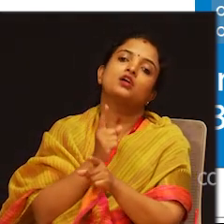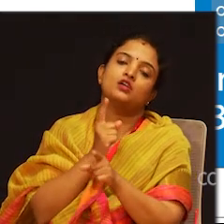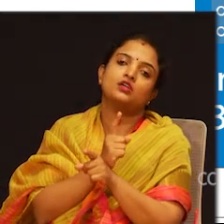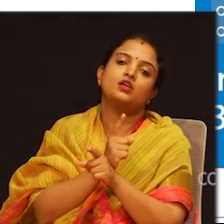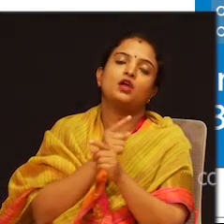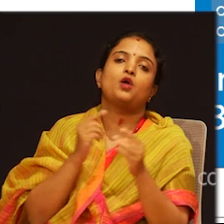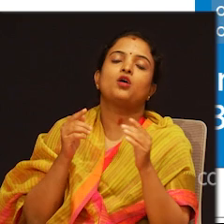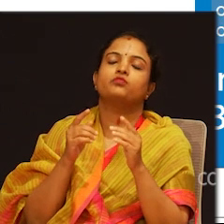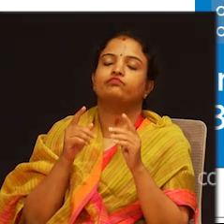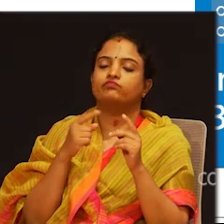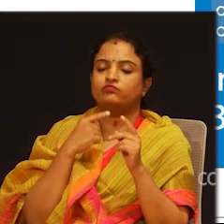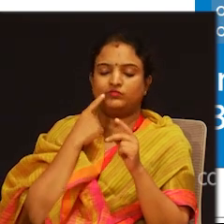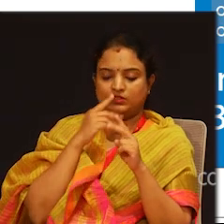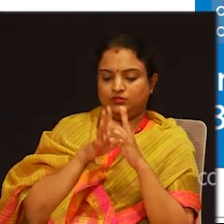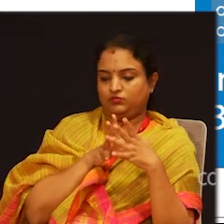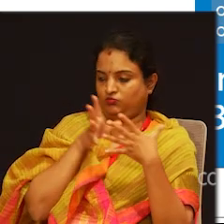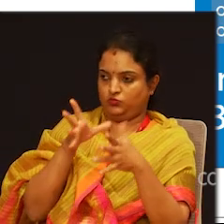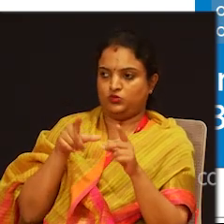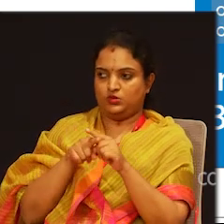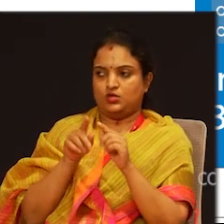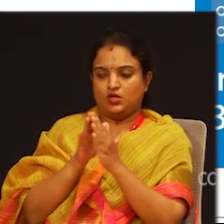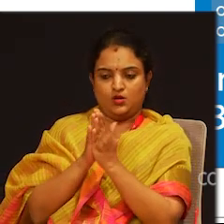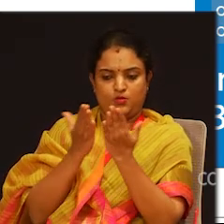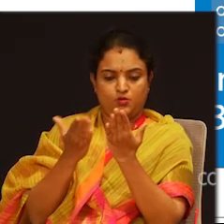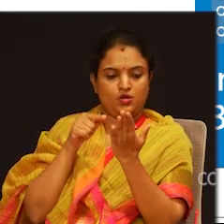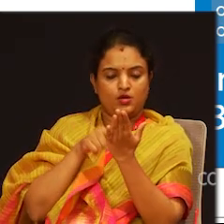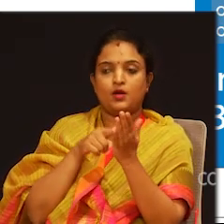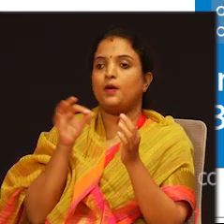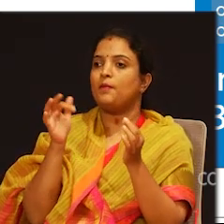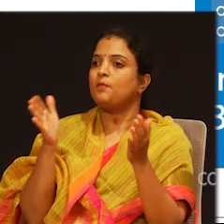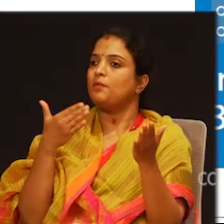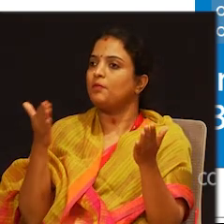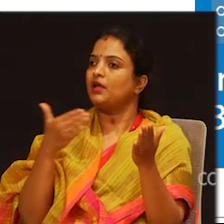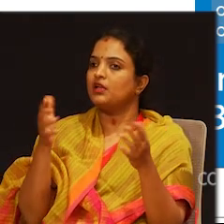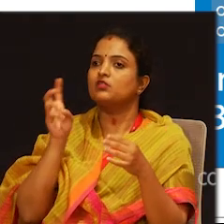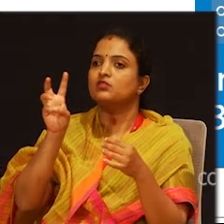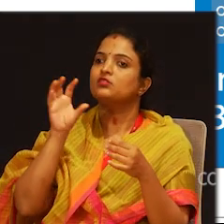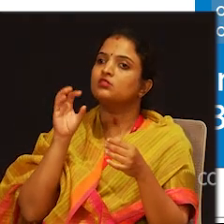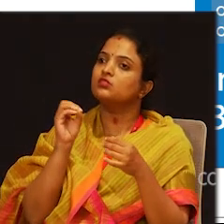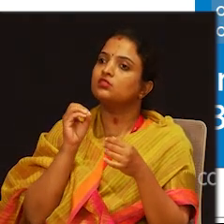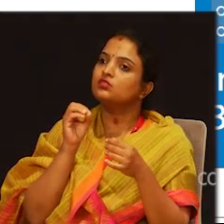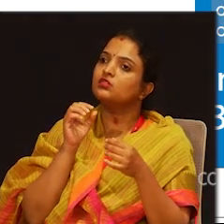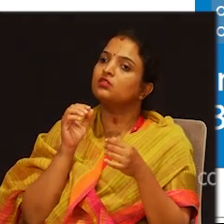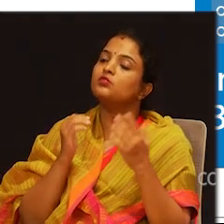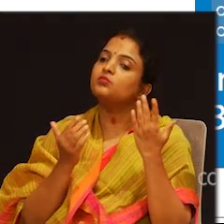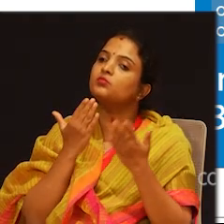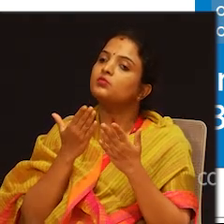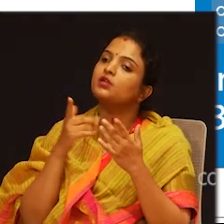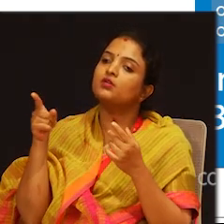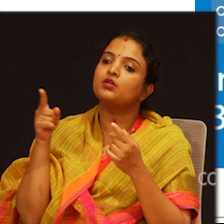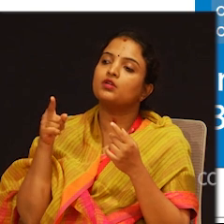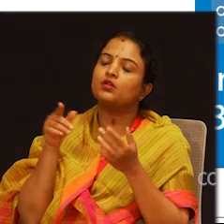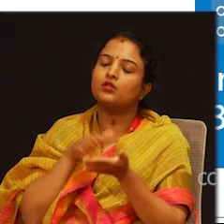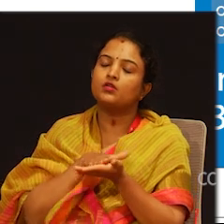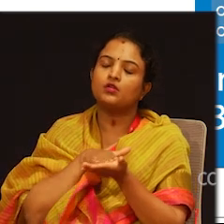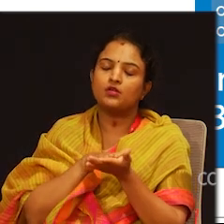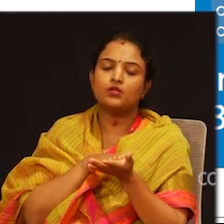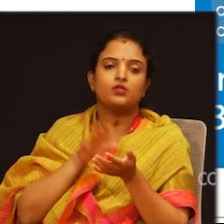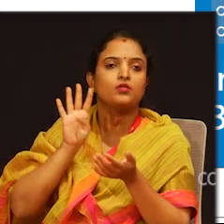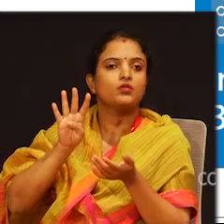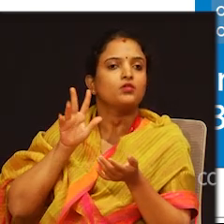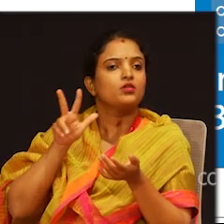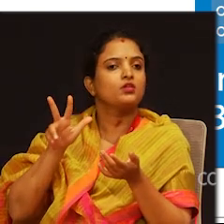open page 13 of your textbook. The child's braille book is page 48. She